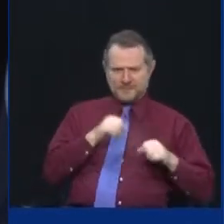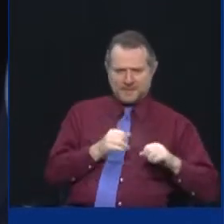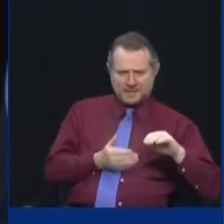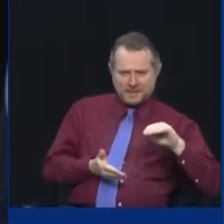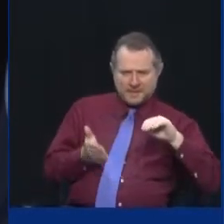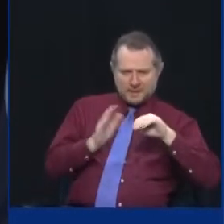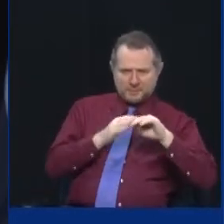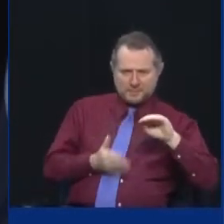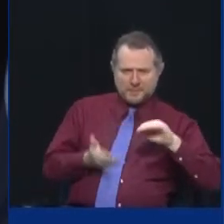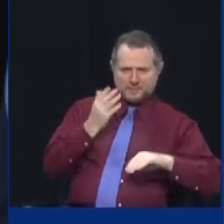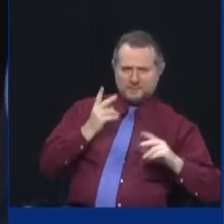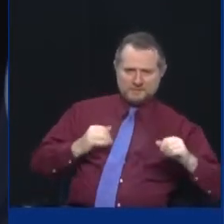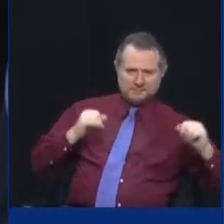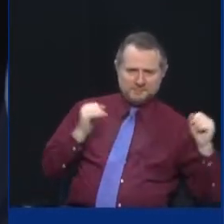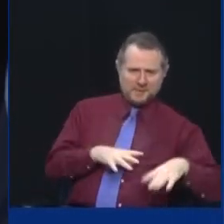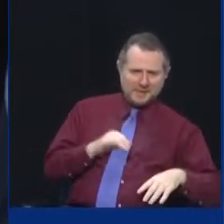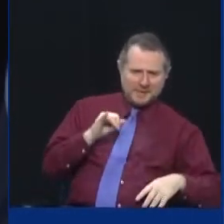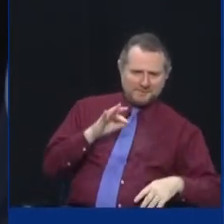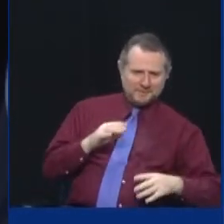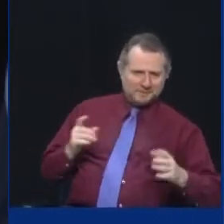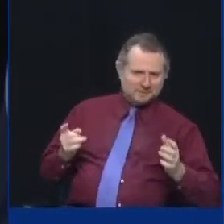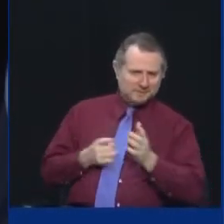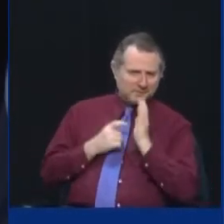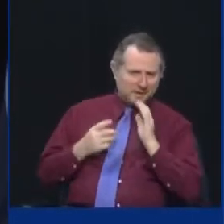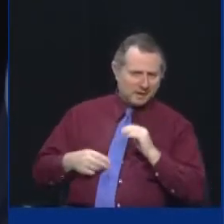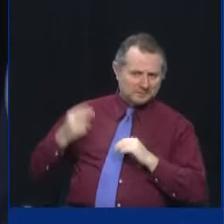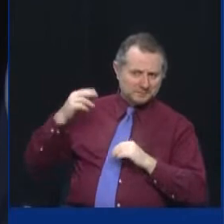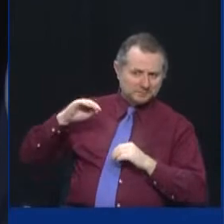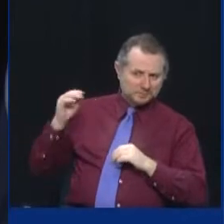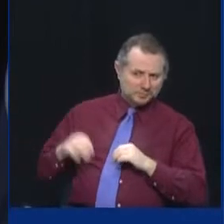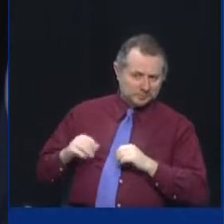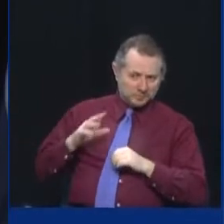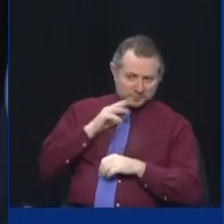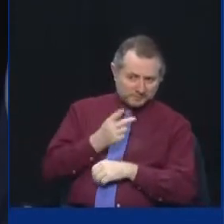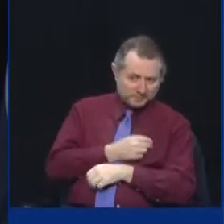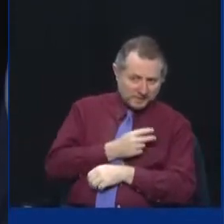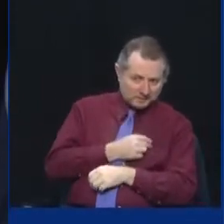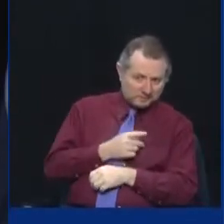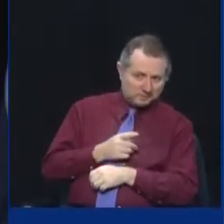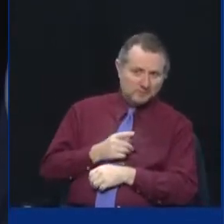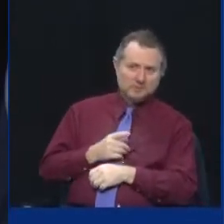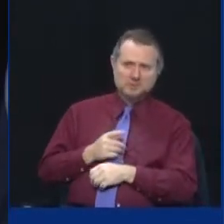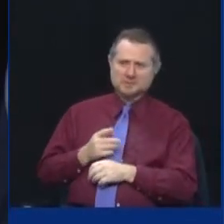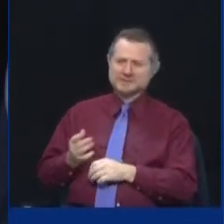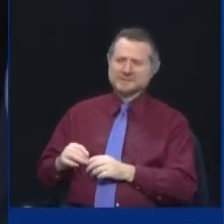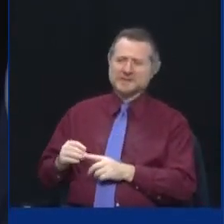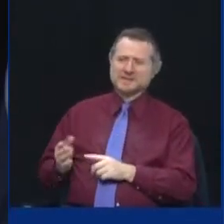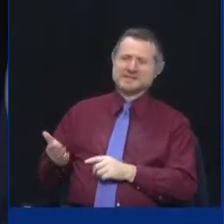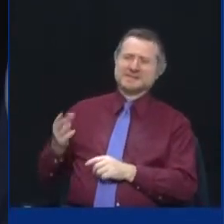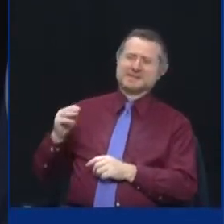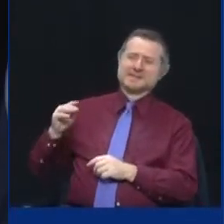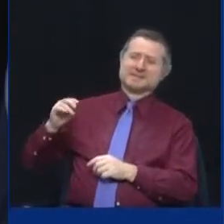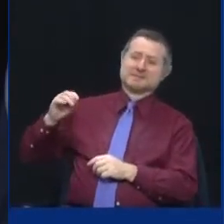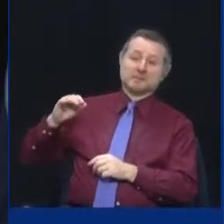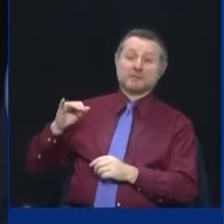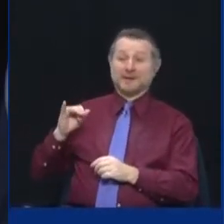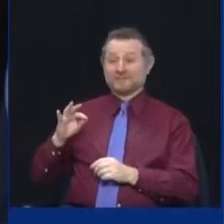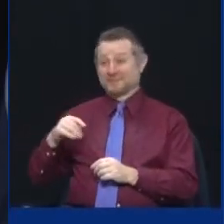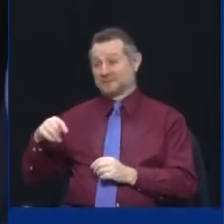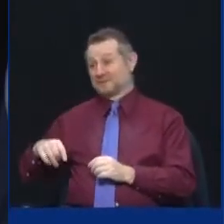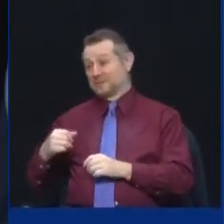I increase the percentage of vaccinated. If this stadium